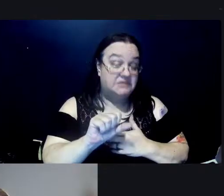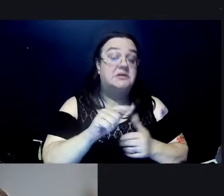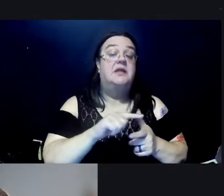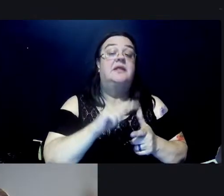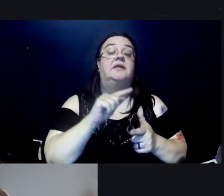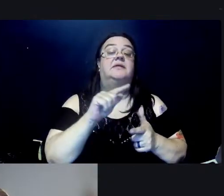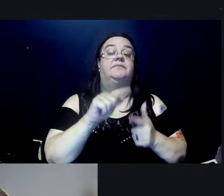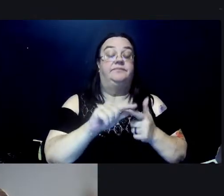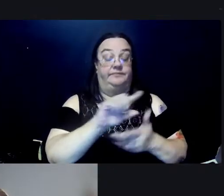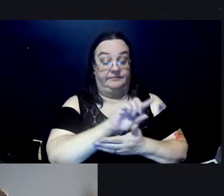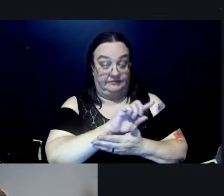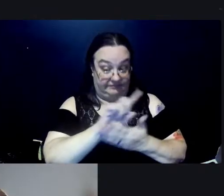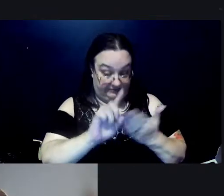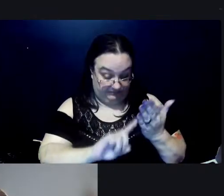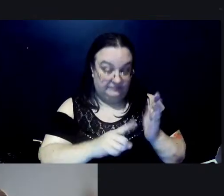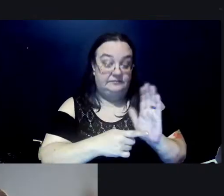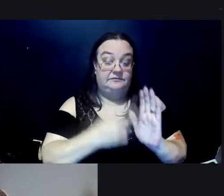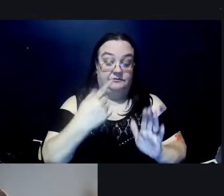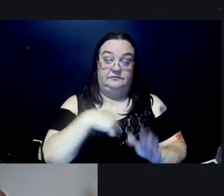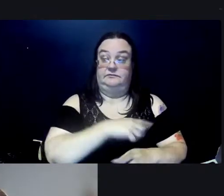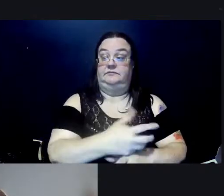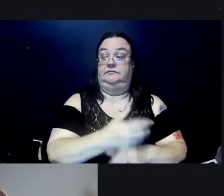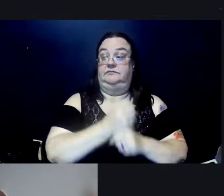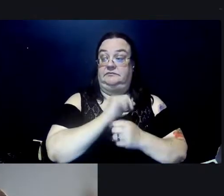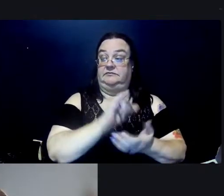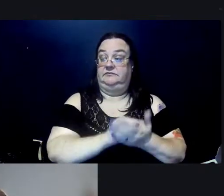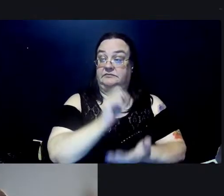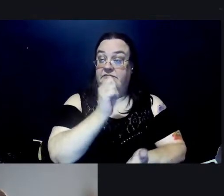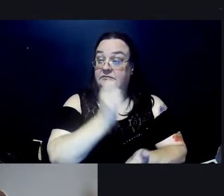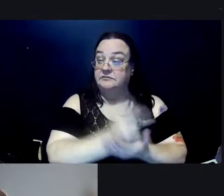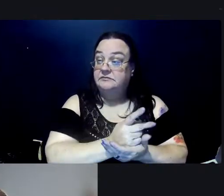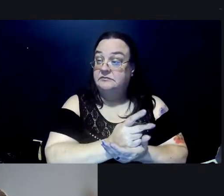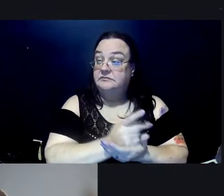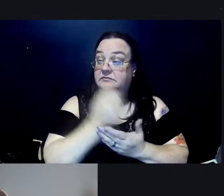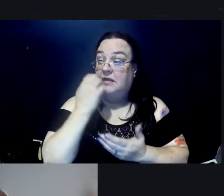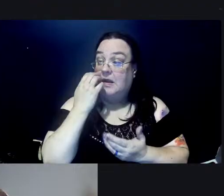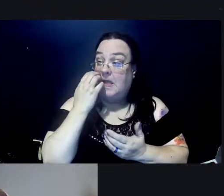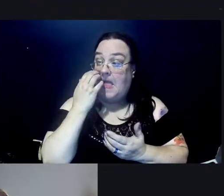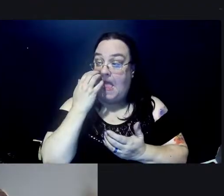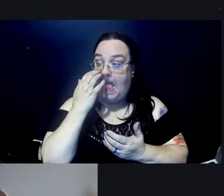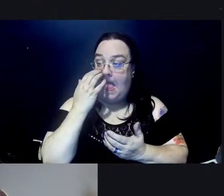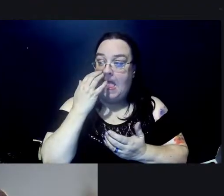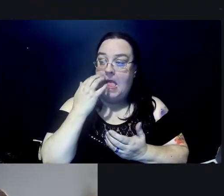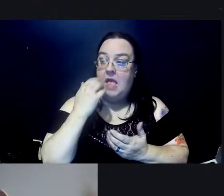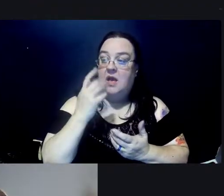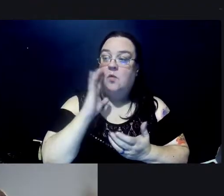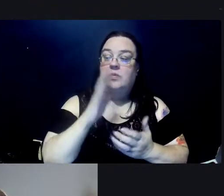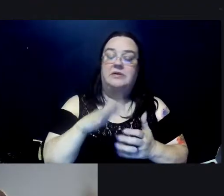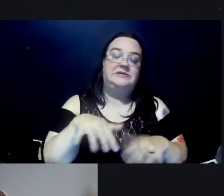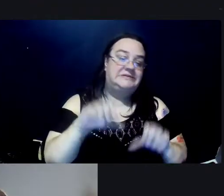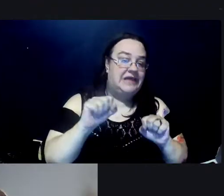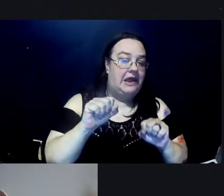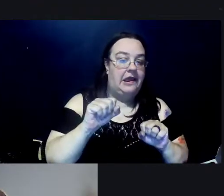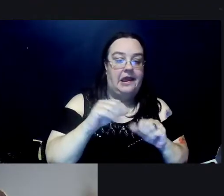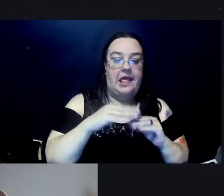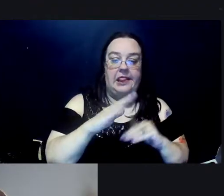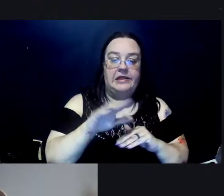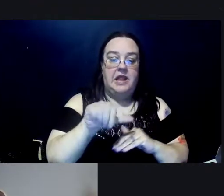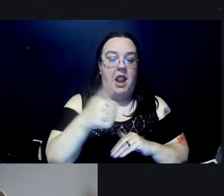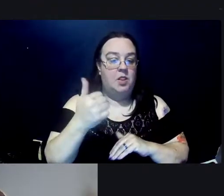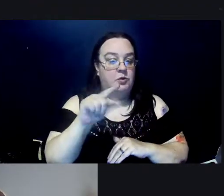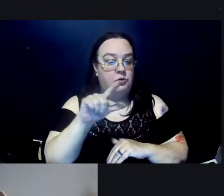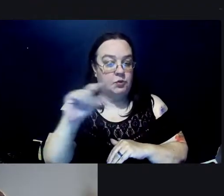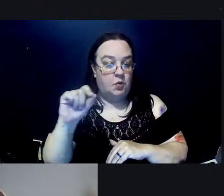design, once we receive that approval, the design will take at least another 20 days.